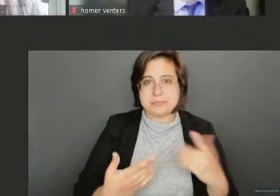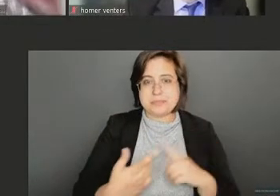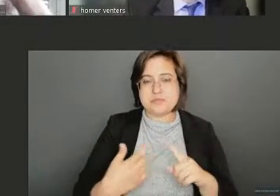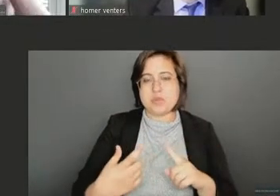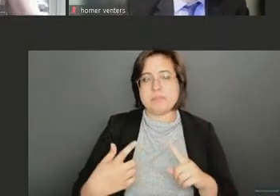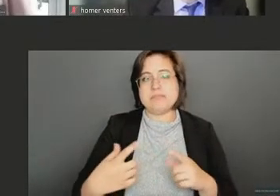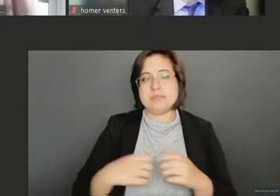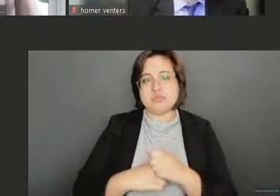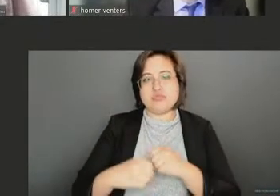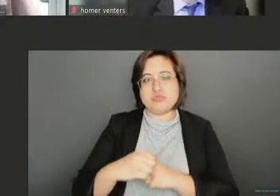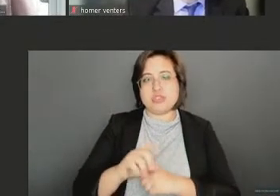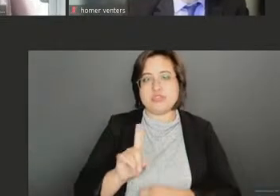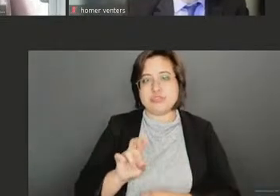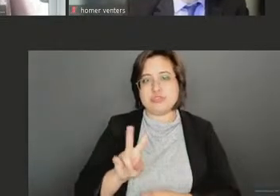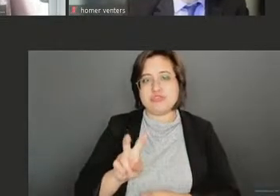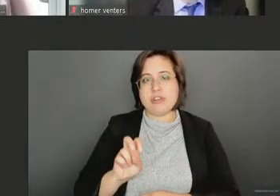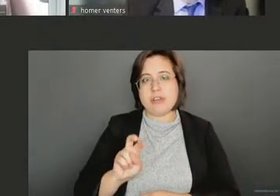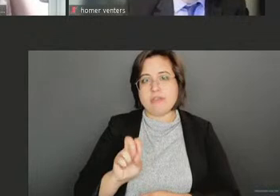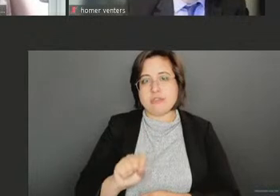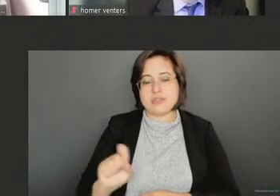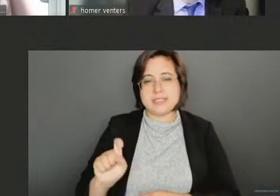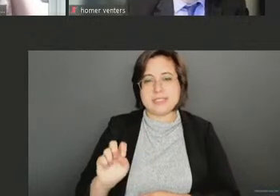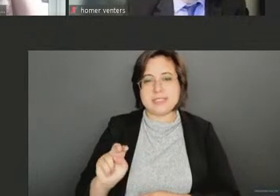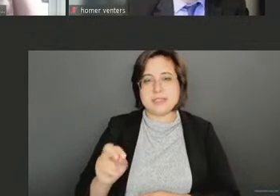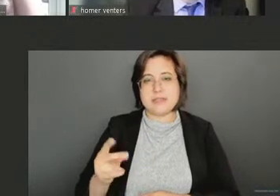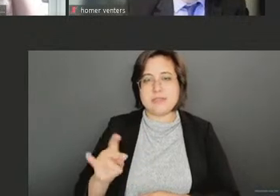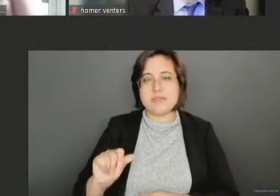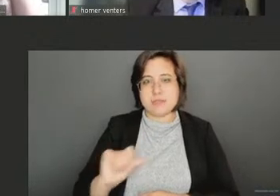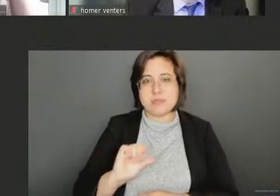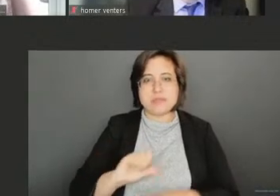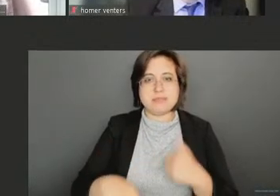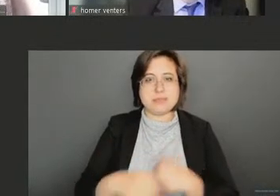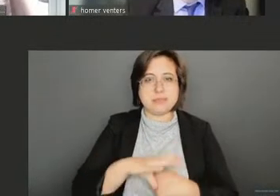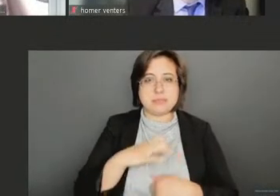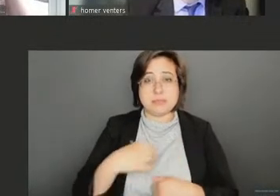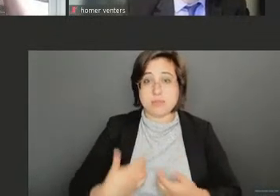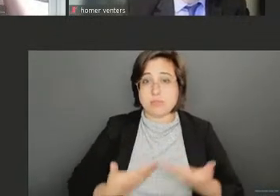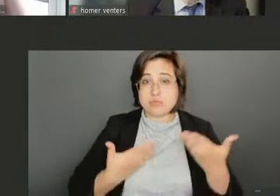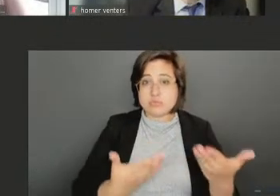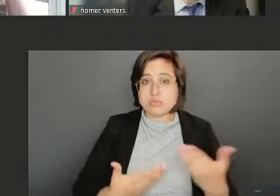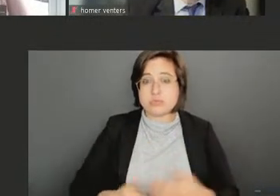Structural Drivers and Xenophobia Subcommittee. Do I have a motion?